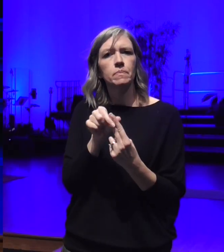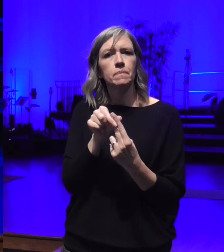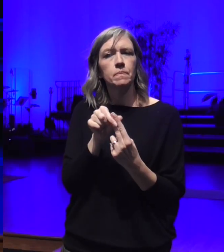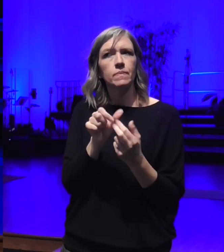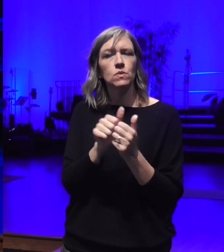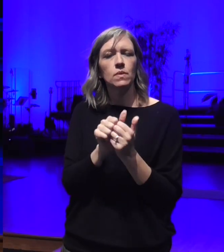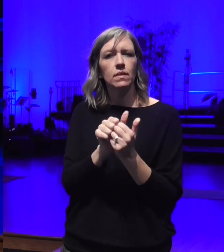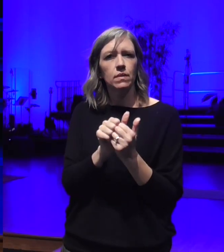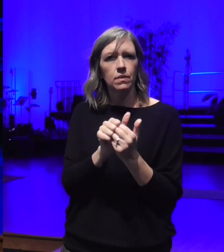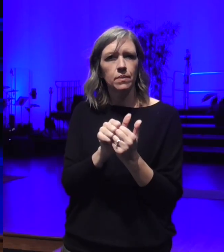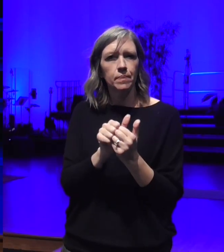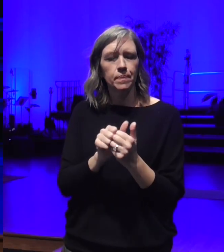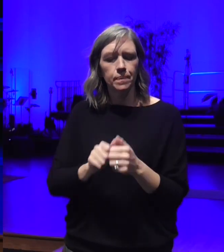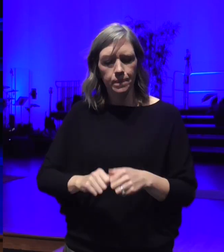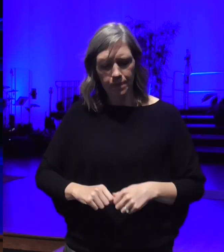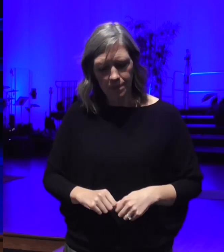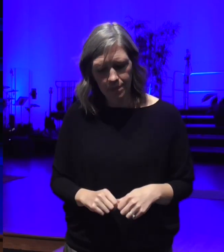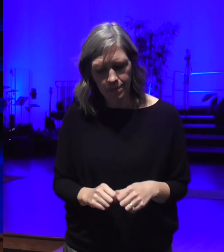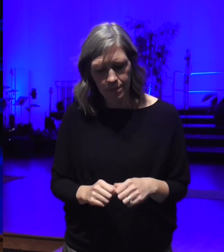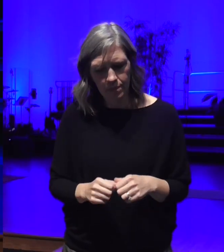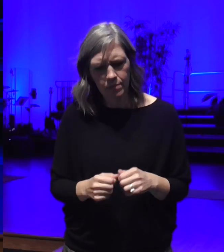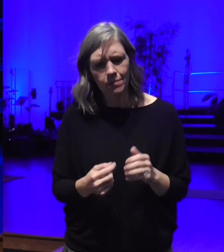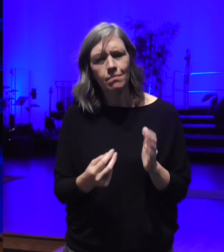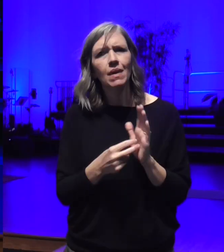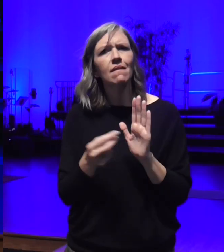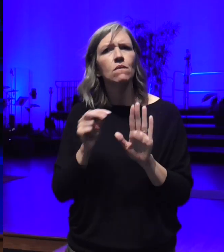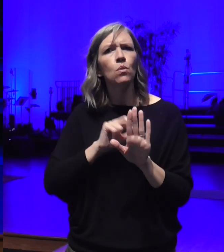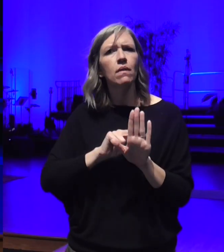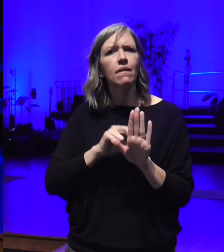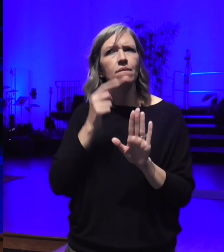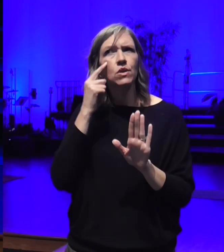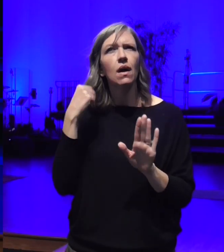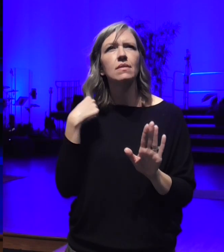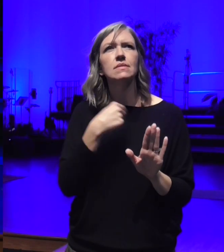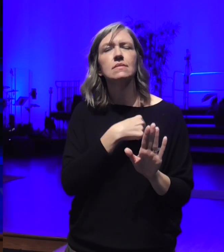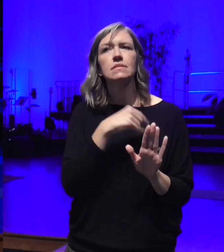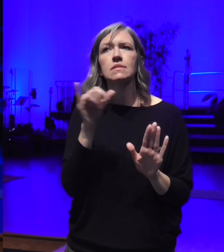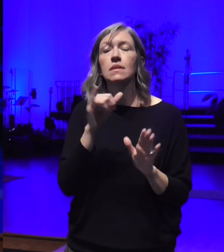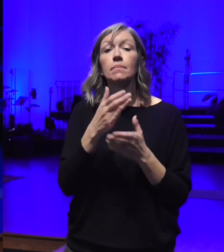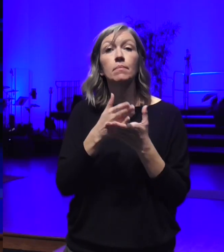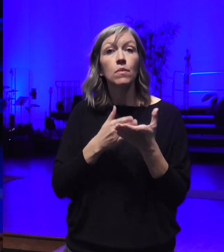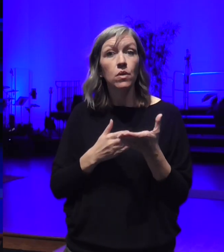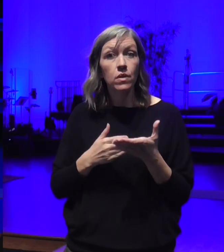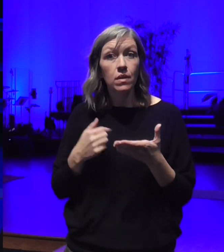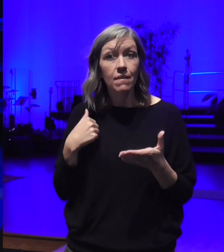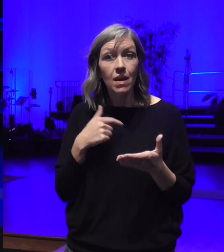together. It's almost metaphorically for us like there's a part of us on the other side